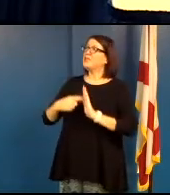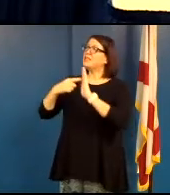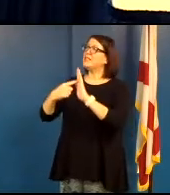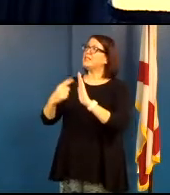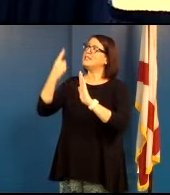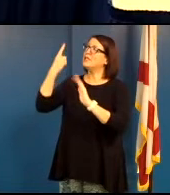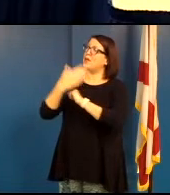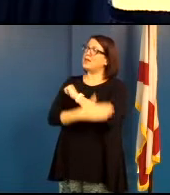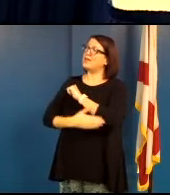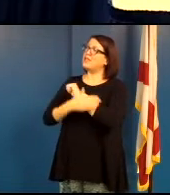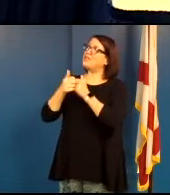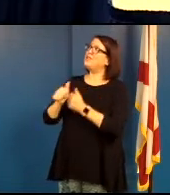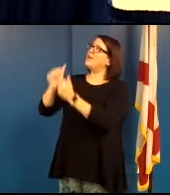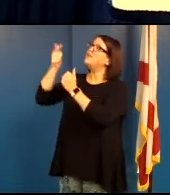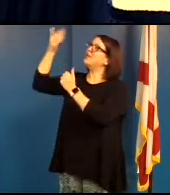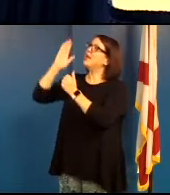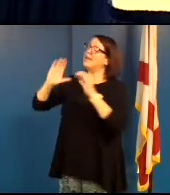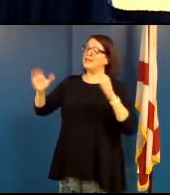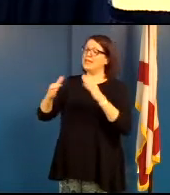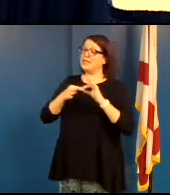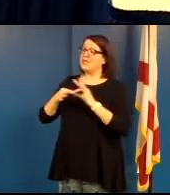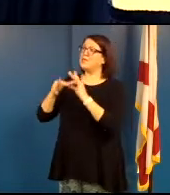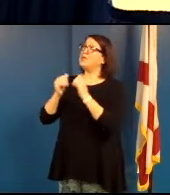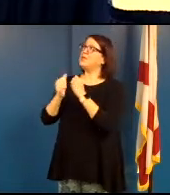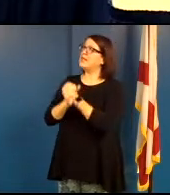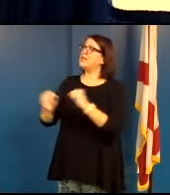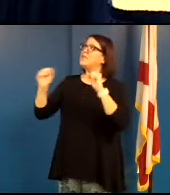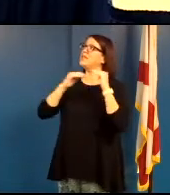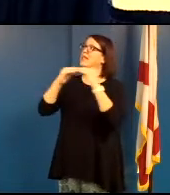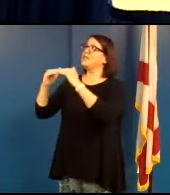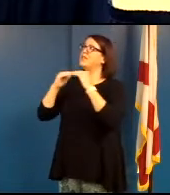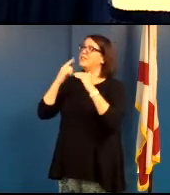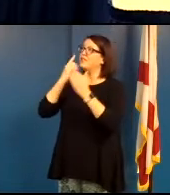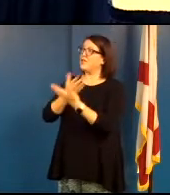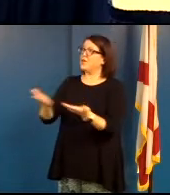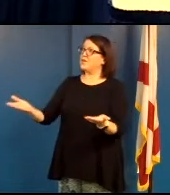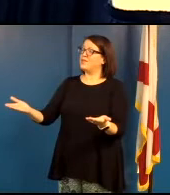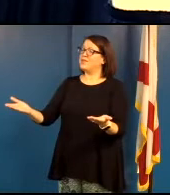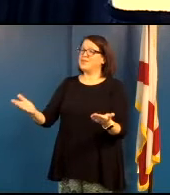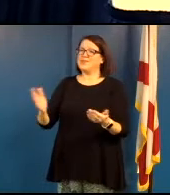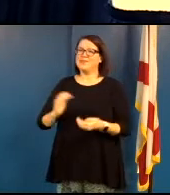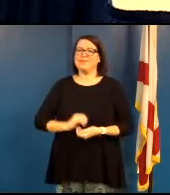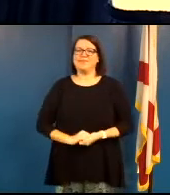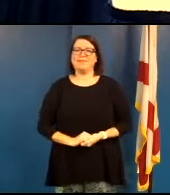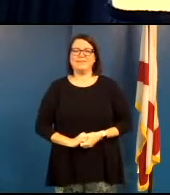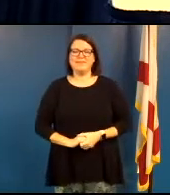one nation, under God, indivisible, with liberty and justice for all.